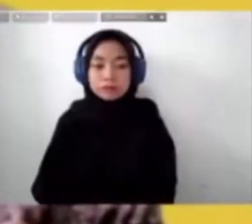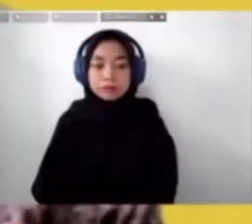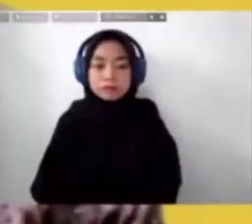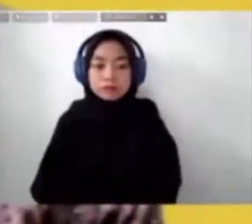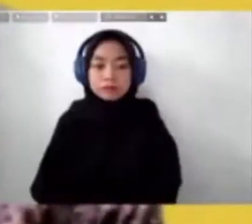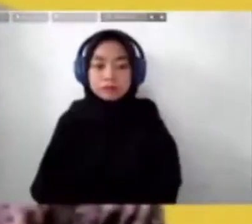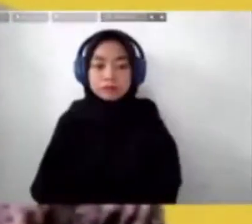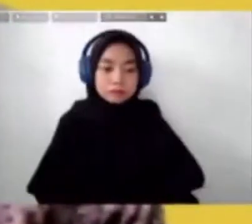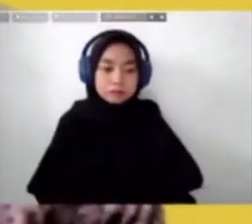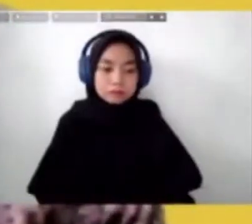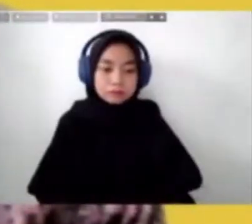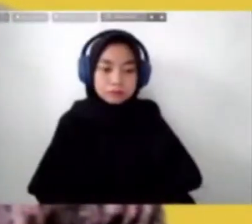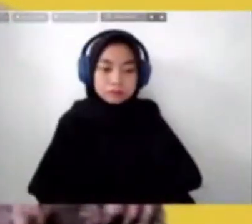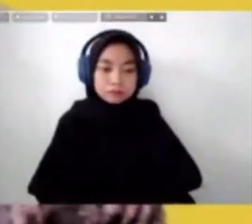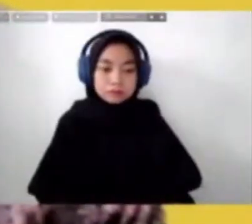as possible.